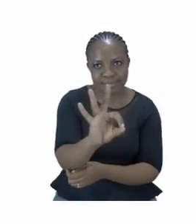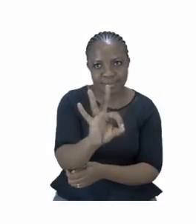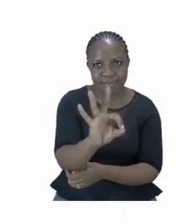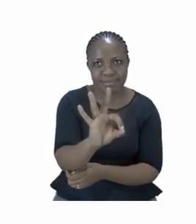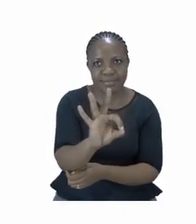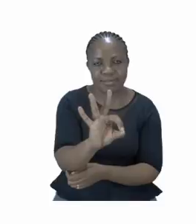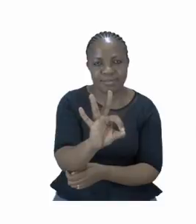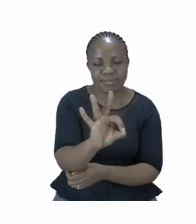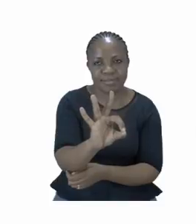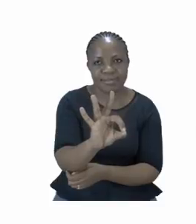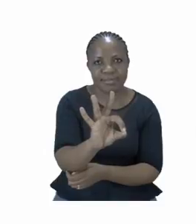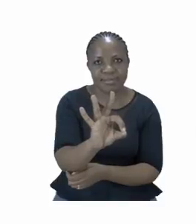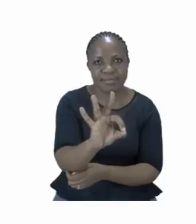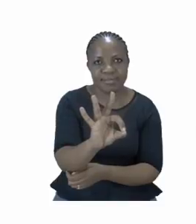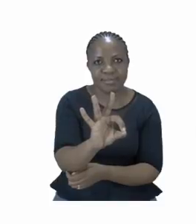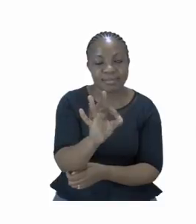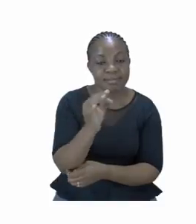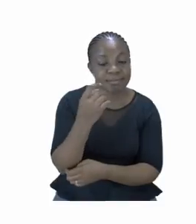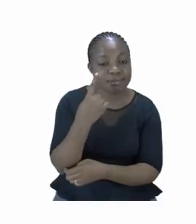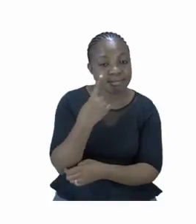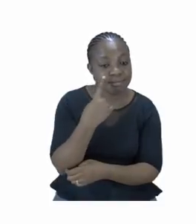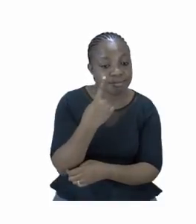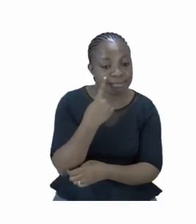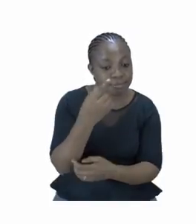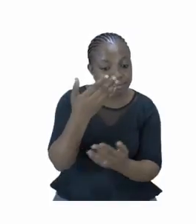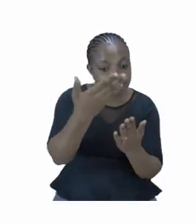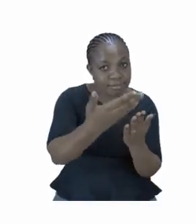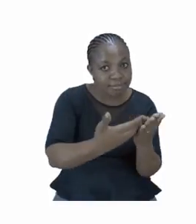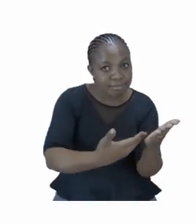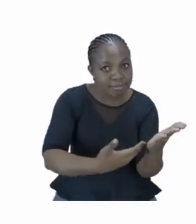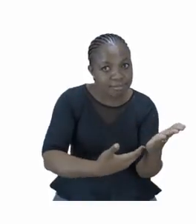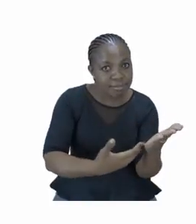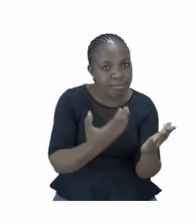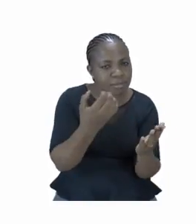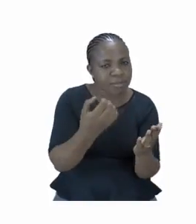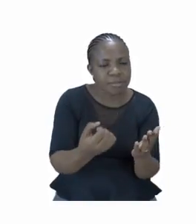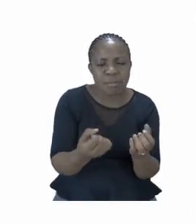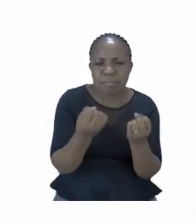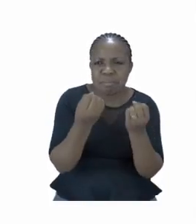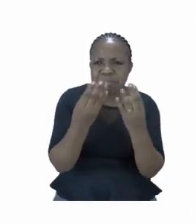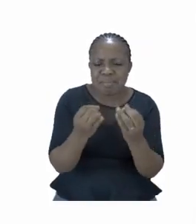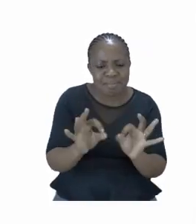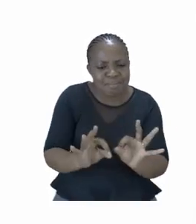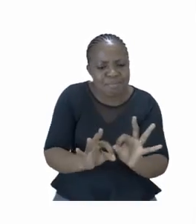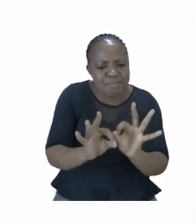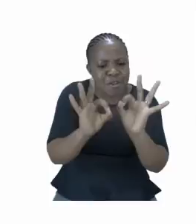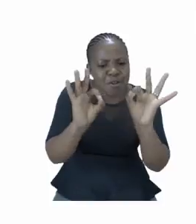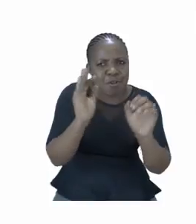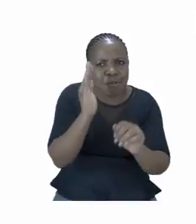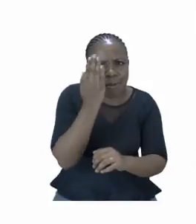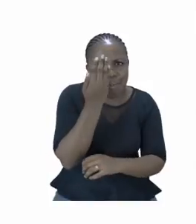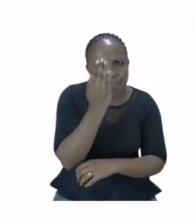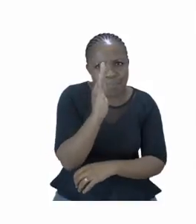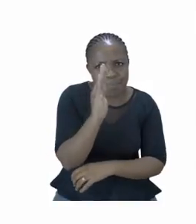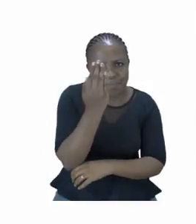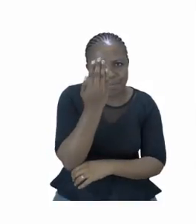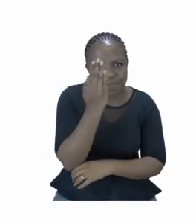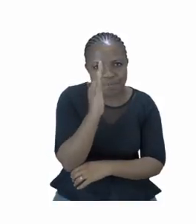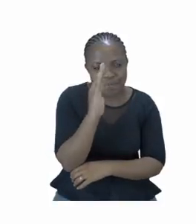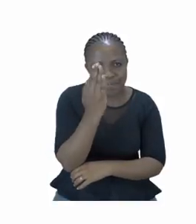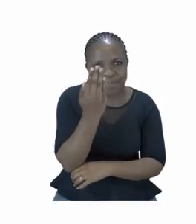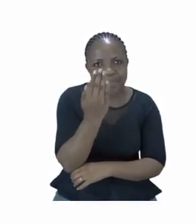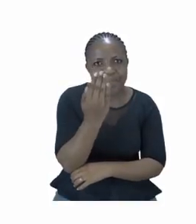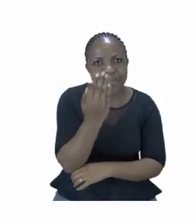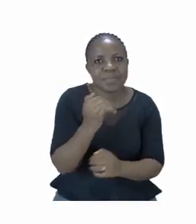page 19, you can see that we have many beautiful pictures and they are asking us